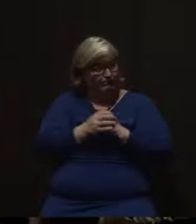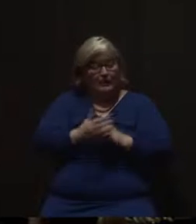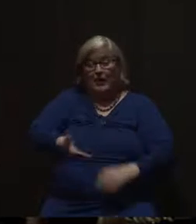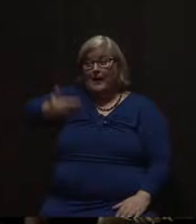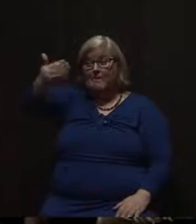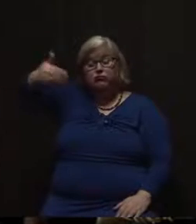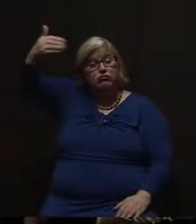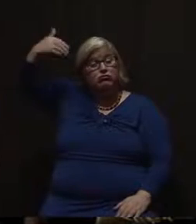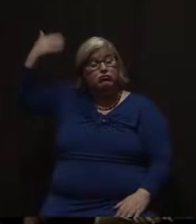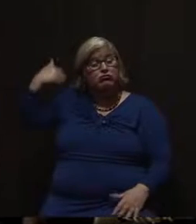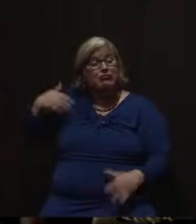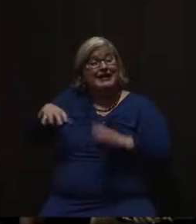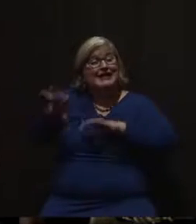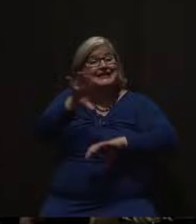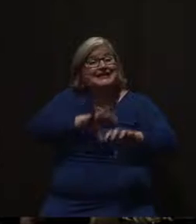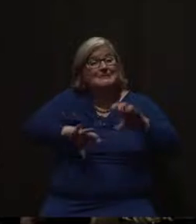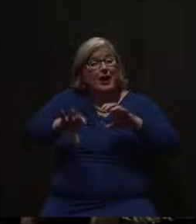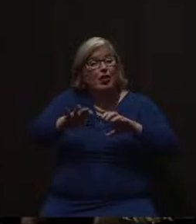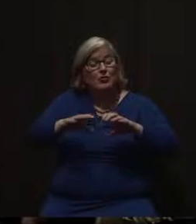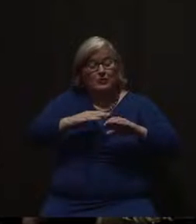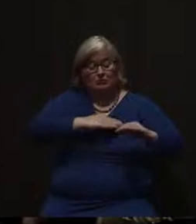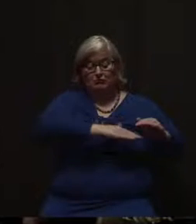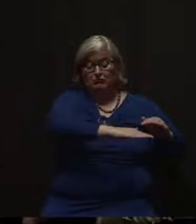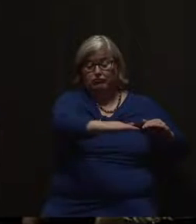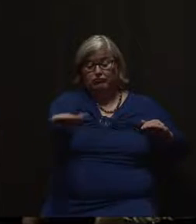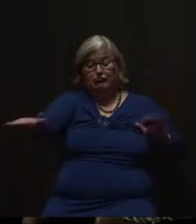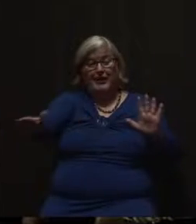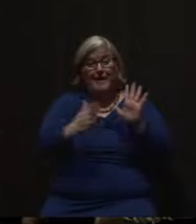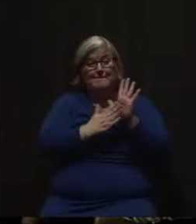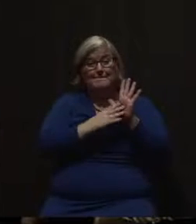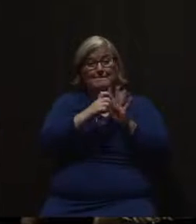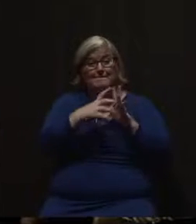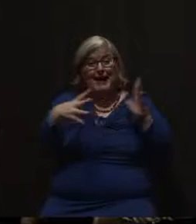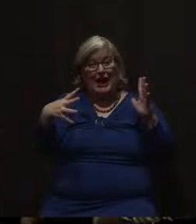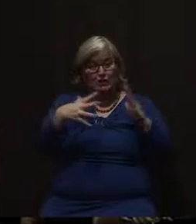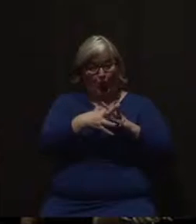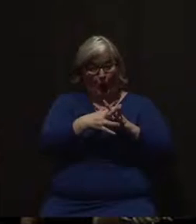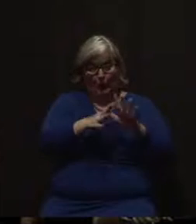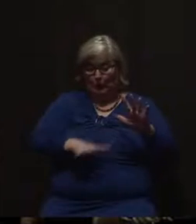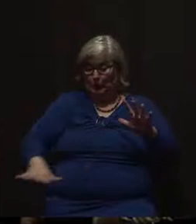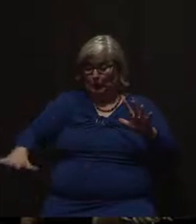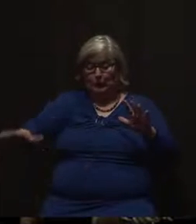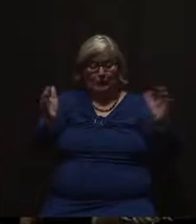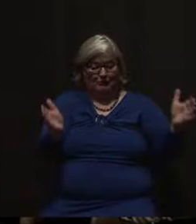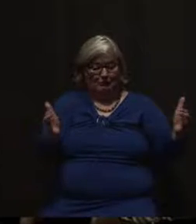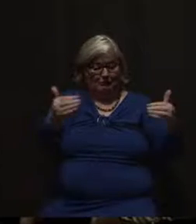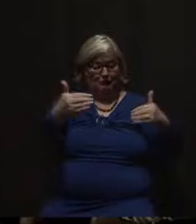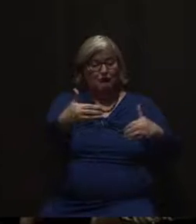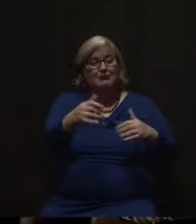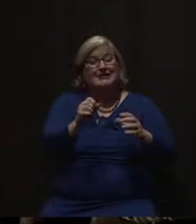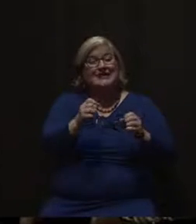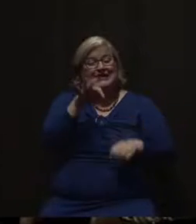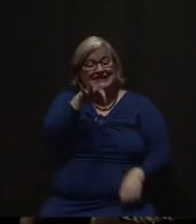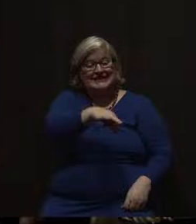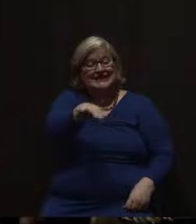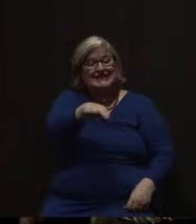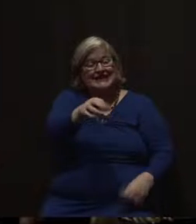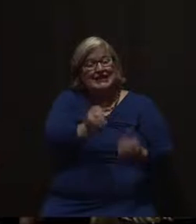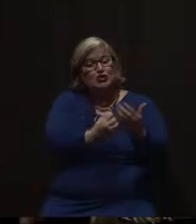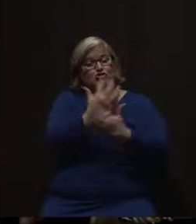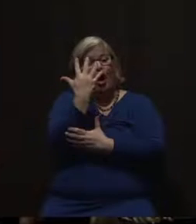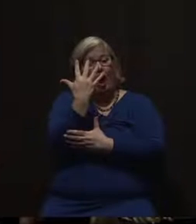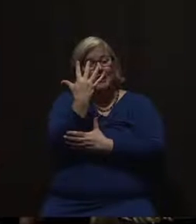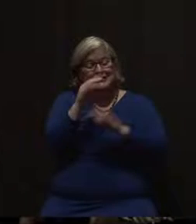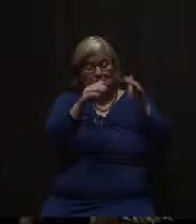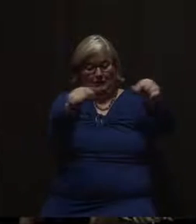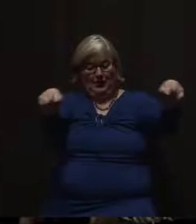student staked out different plots in a meadow with sweet grass. And sweet grass is threatened with extinction there. So she left one of